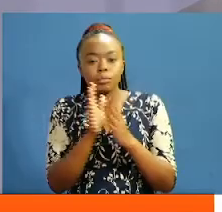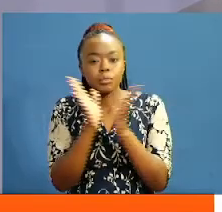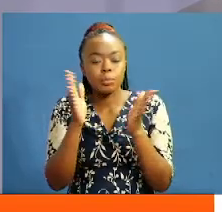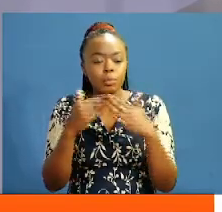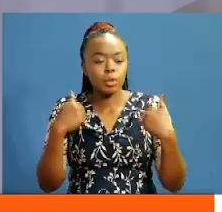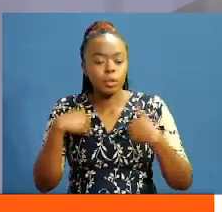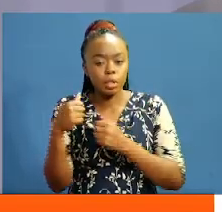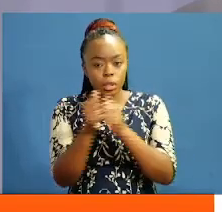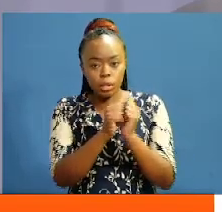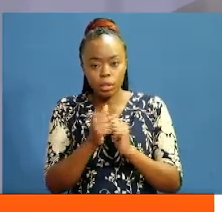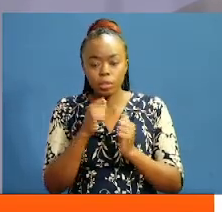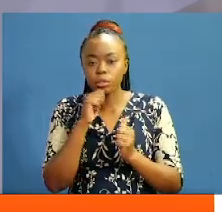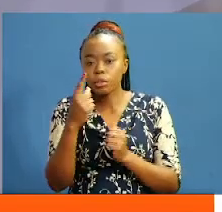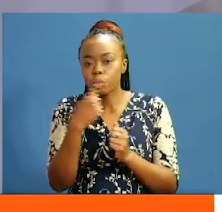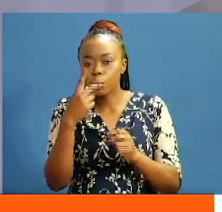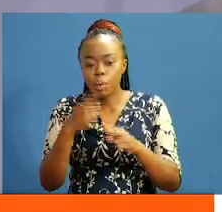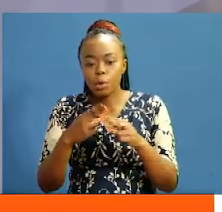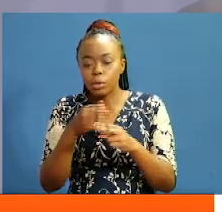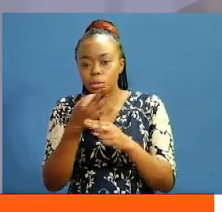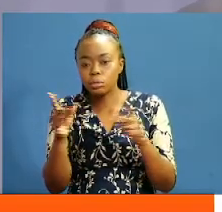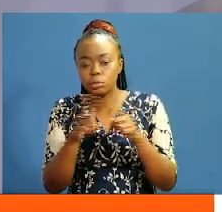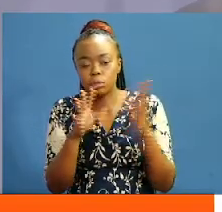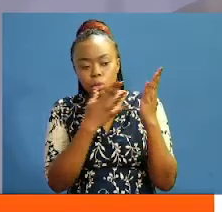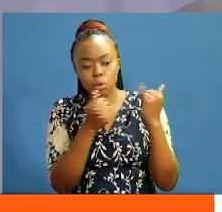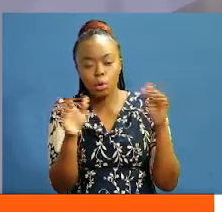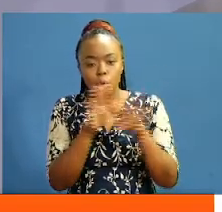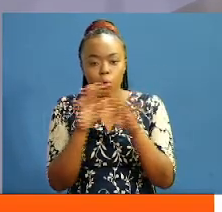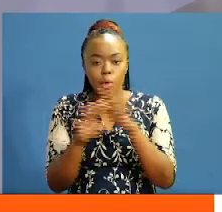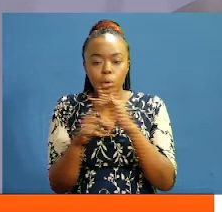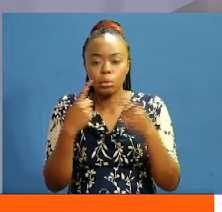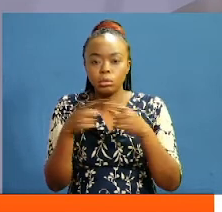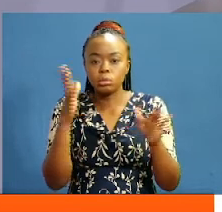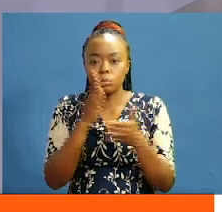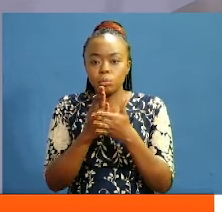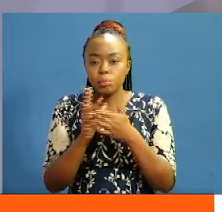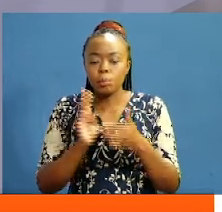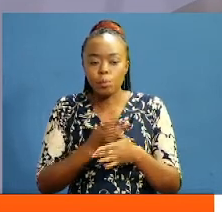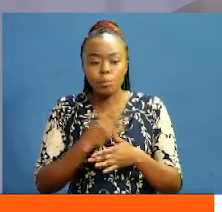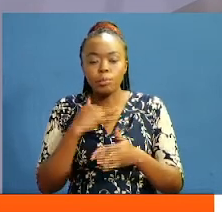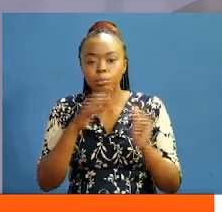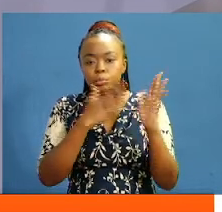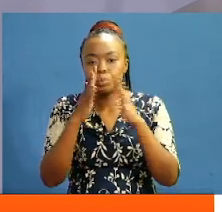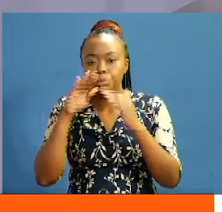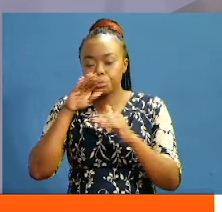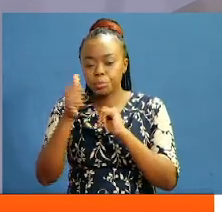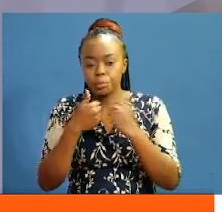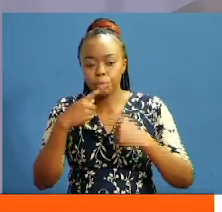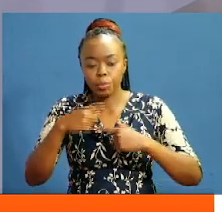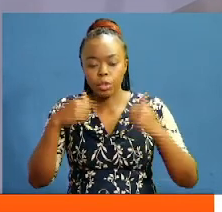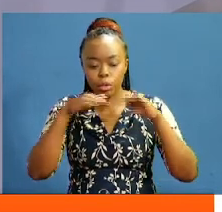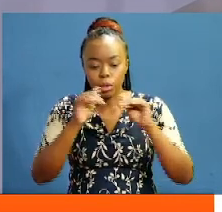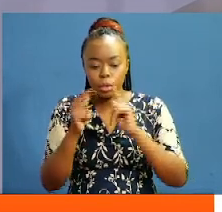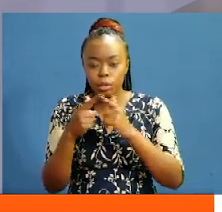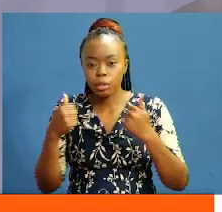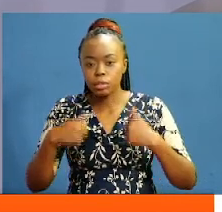we can partner together, not only in the naming, we are opening up to everybody, but definitely we want to celebrate the iconic